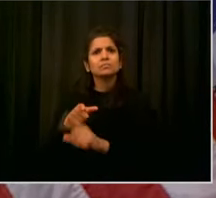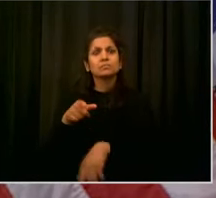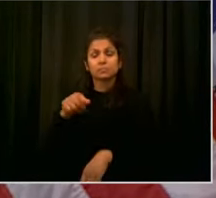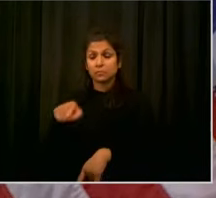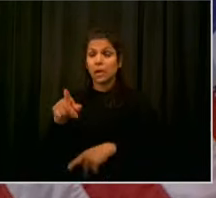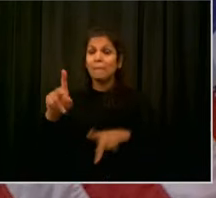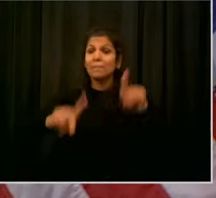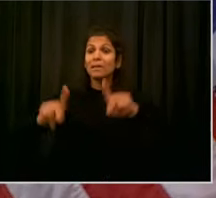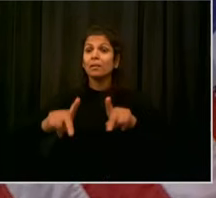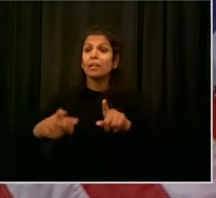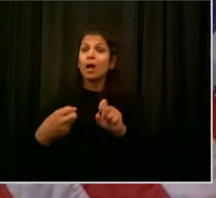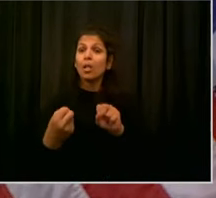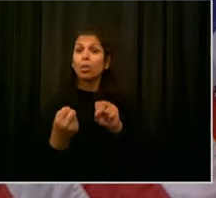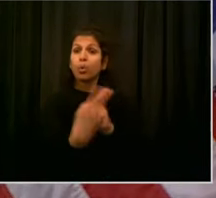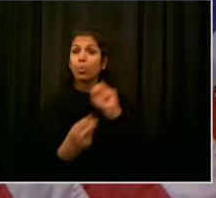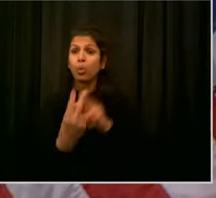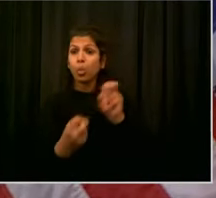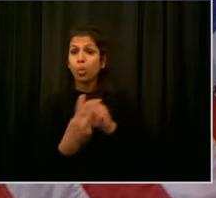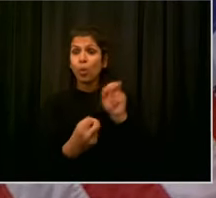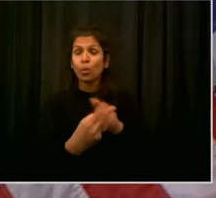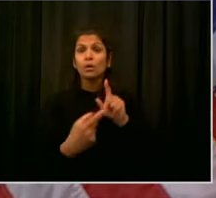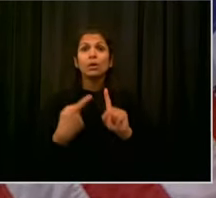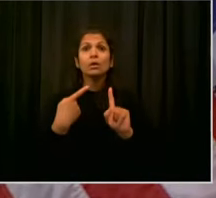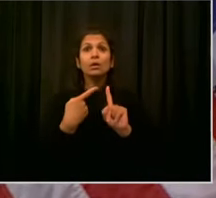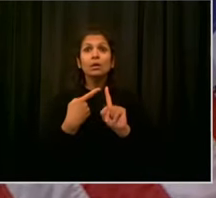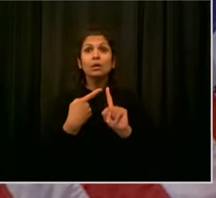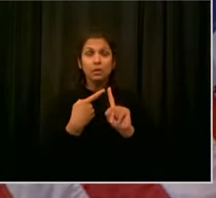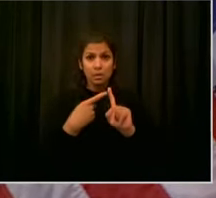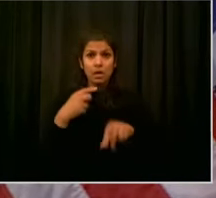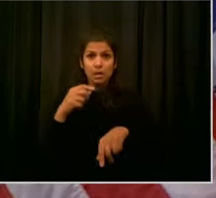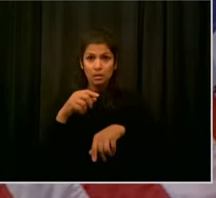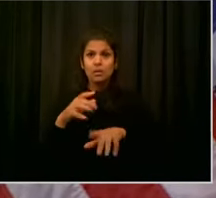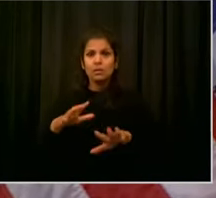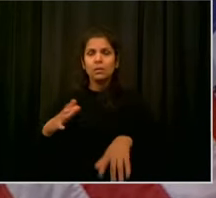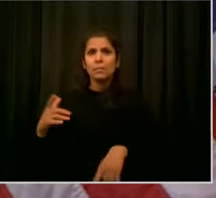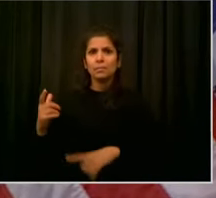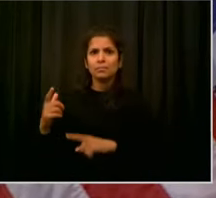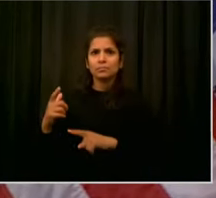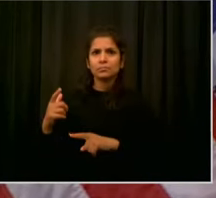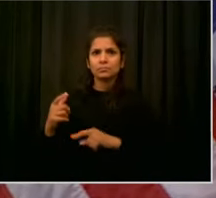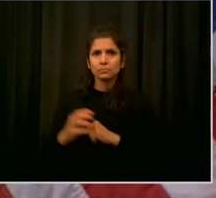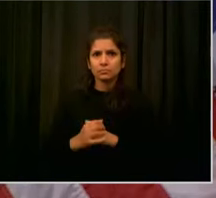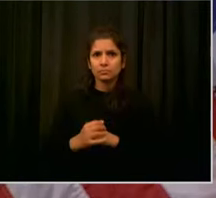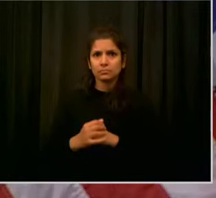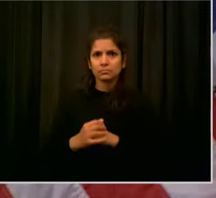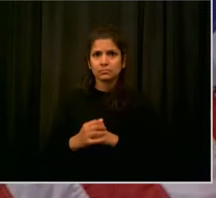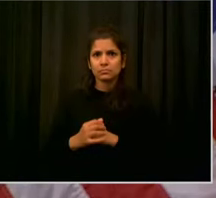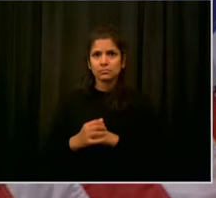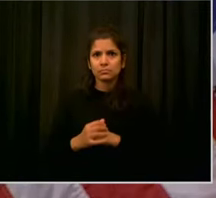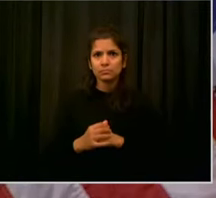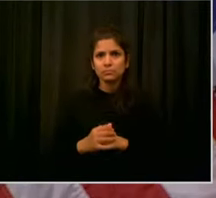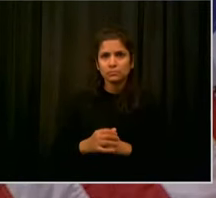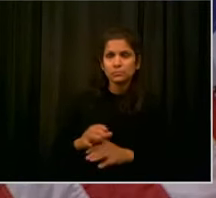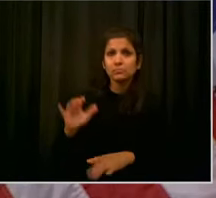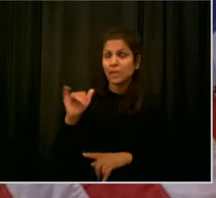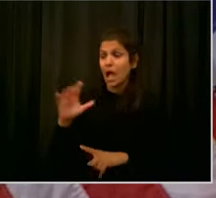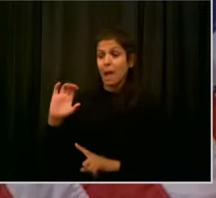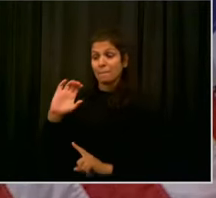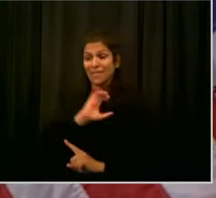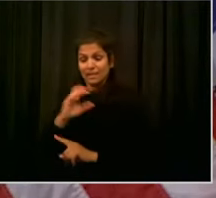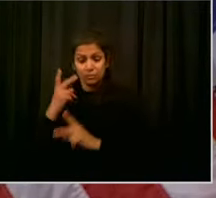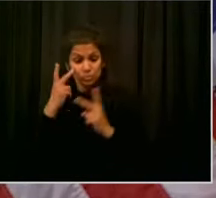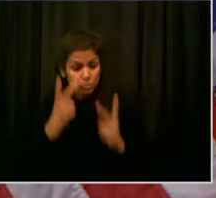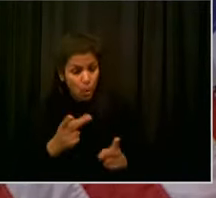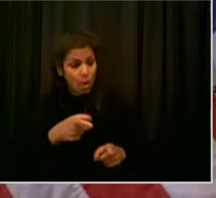no confirmation of where this came from, whether they were already stacked in boxes, with